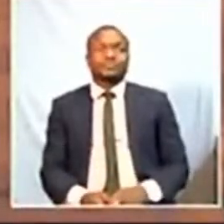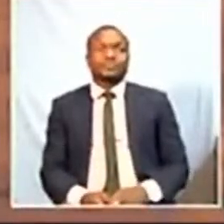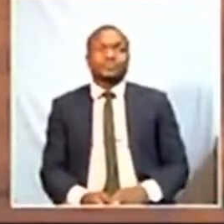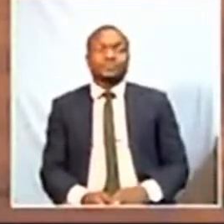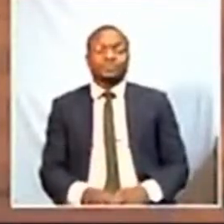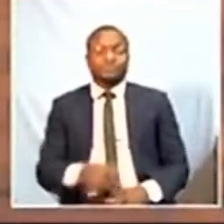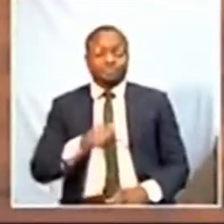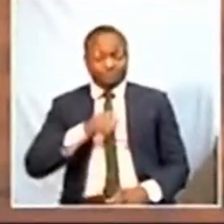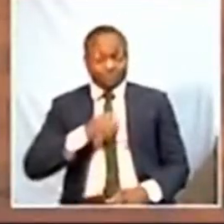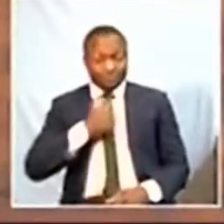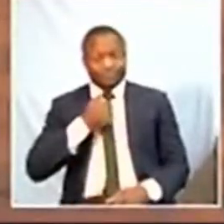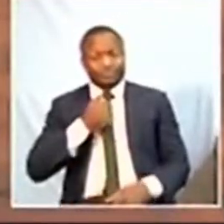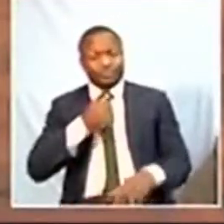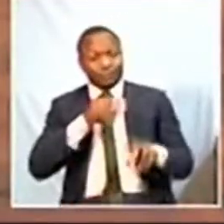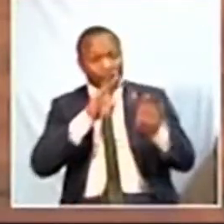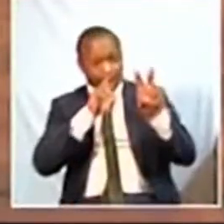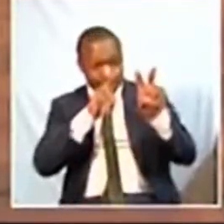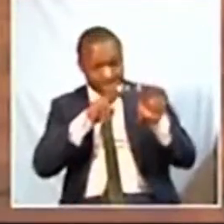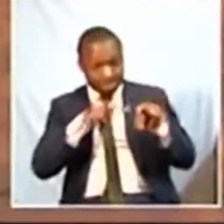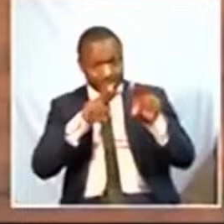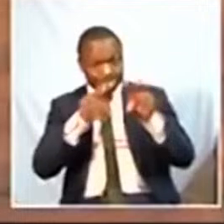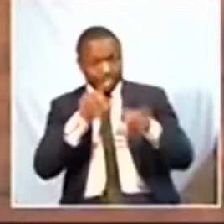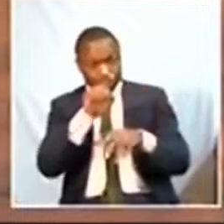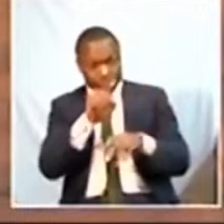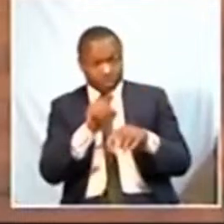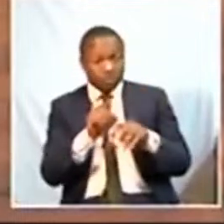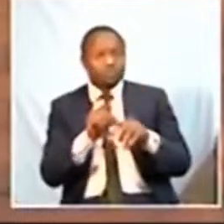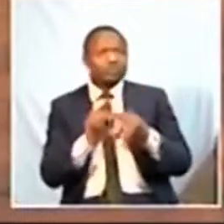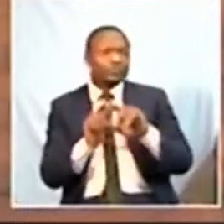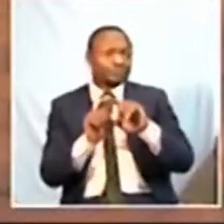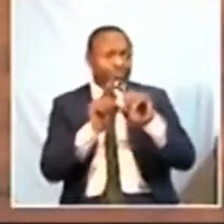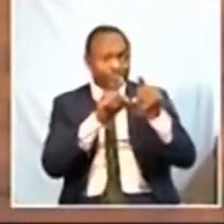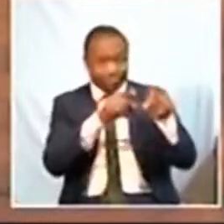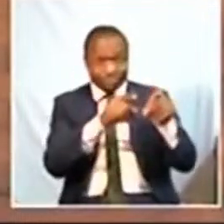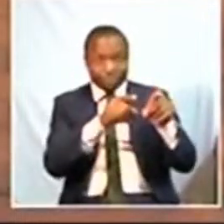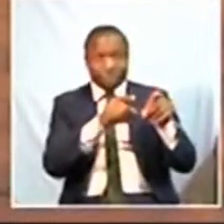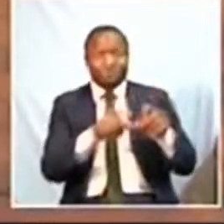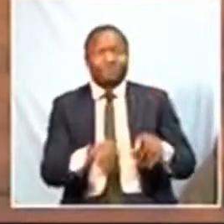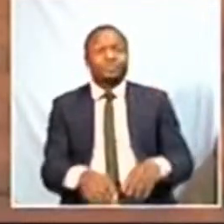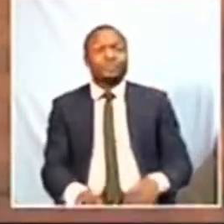personally I've observed you wherever you have gone or you have been.